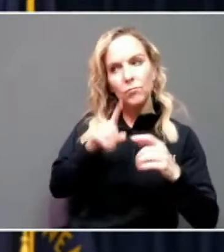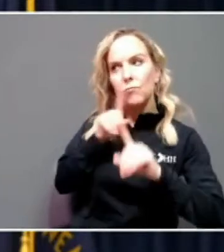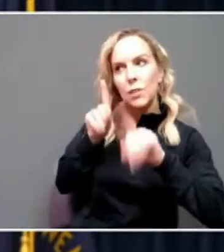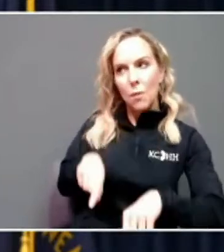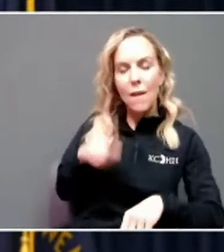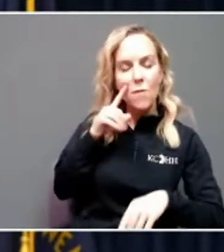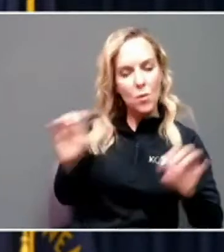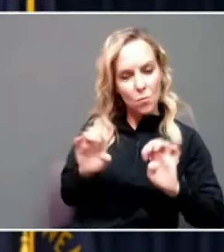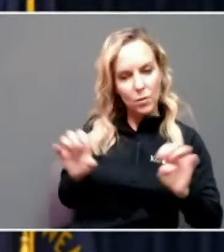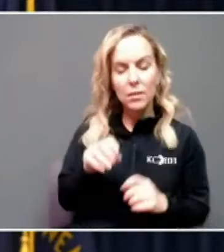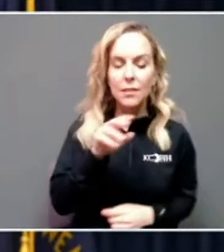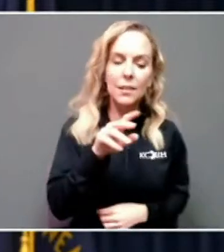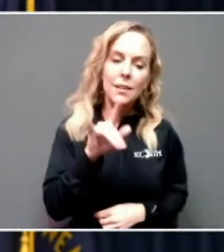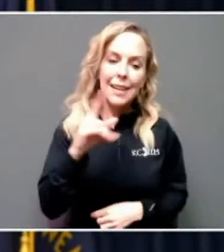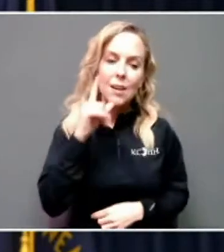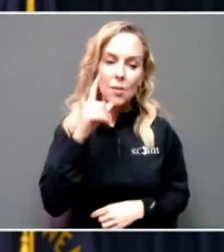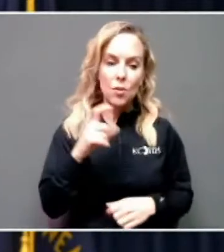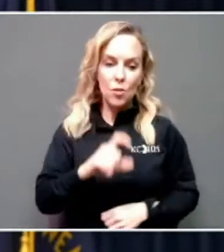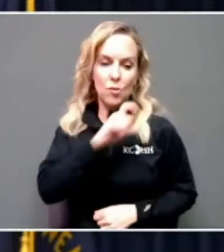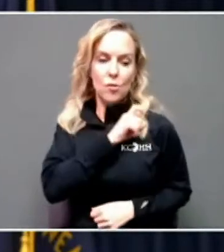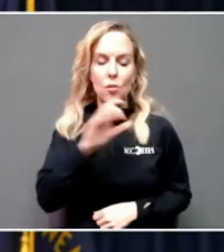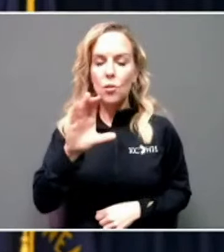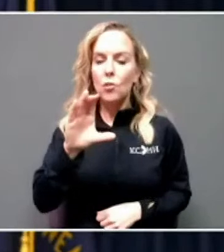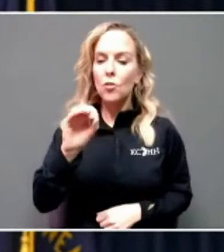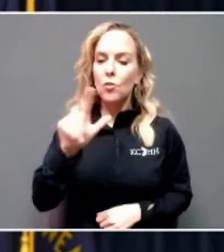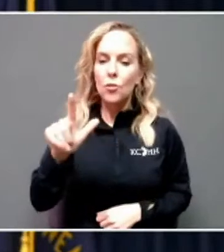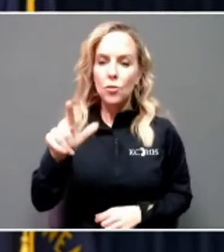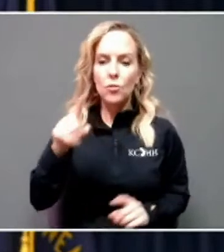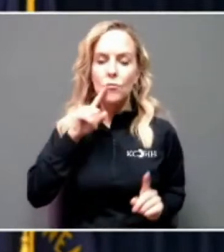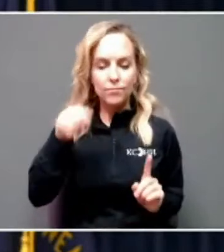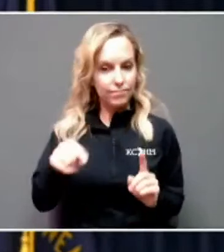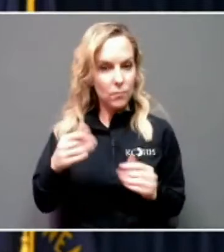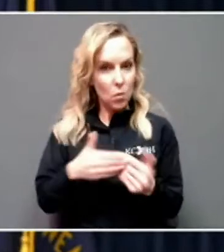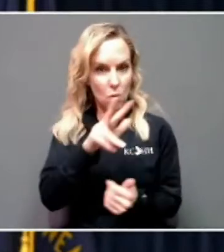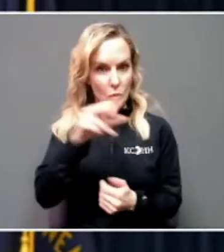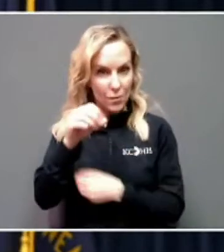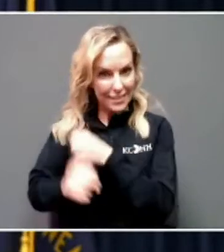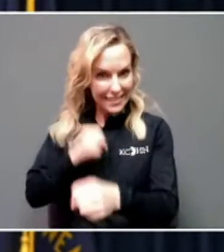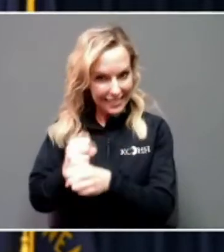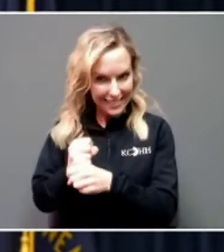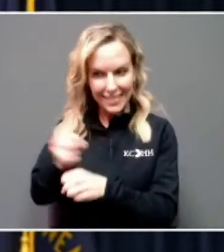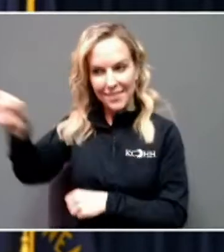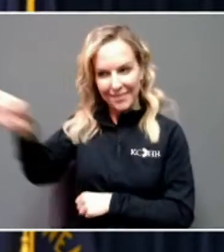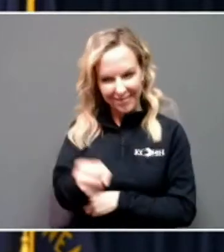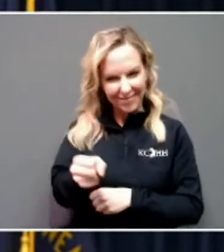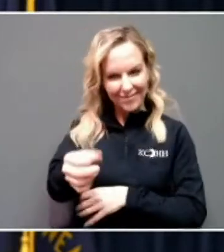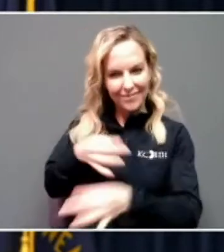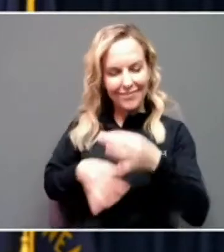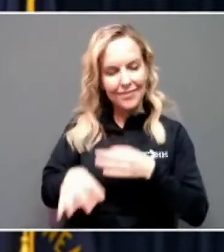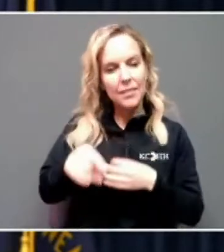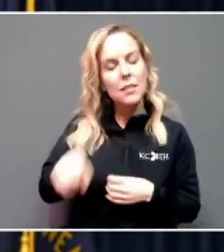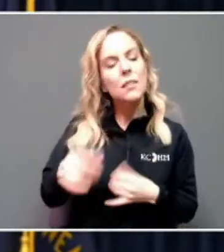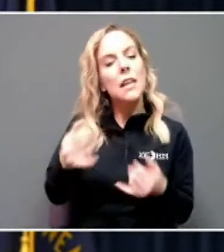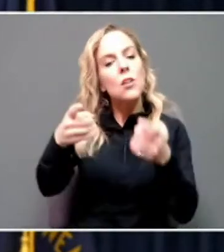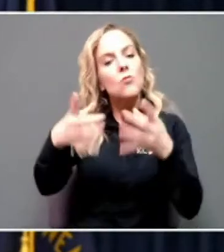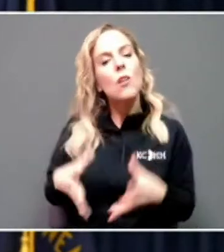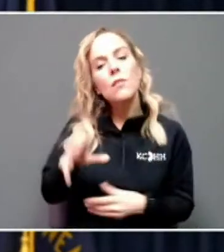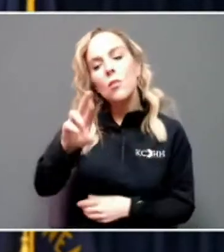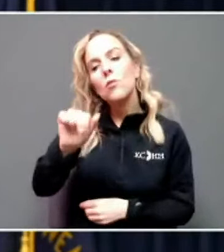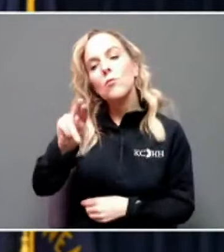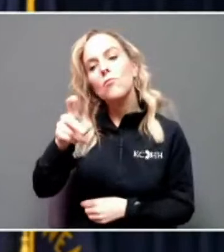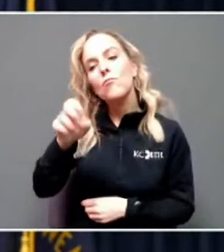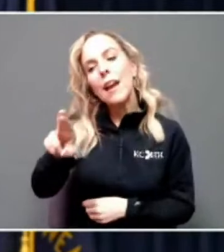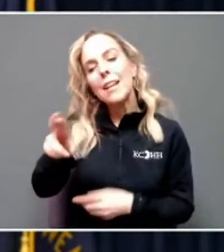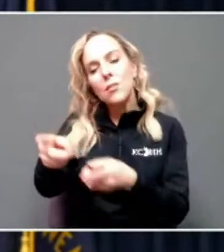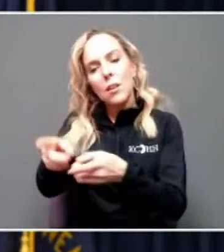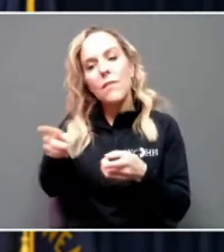we are getting, has been in public service for almost 30 years. He is currently the director of the Ranger Division for the Kentucky State Parks, where